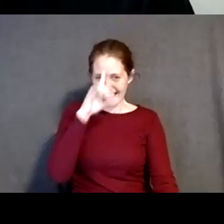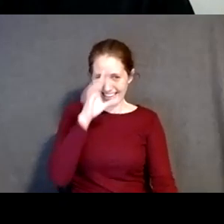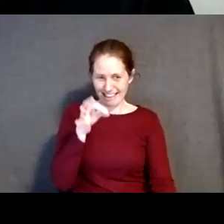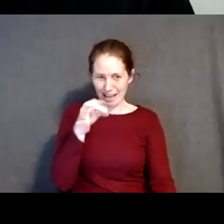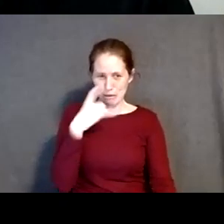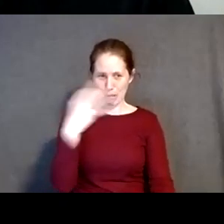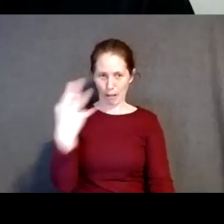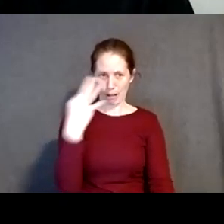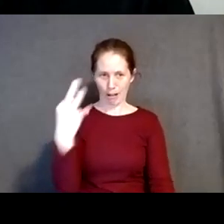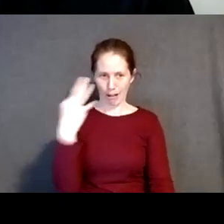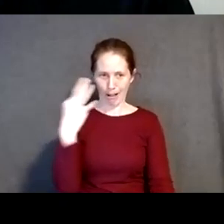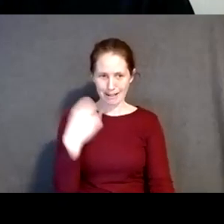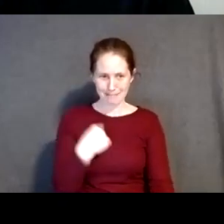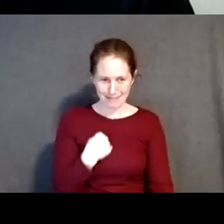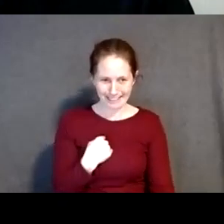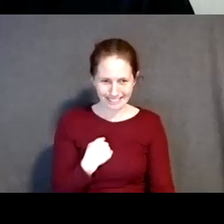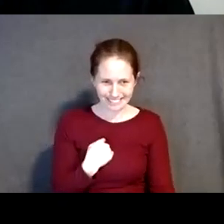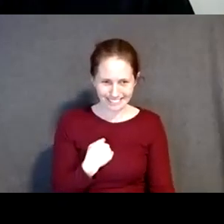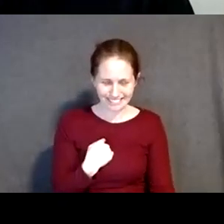me